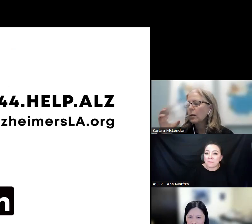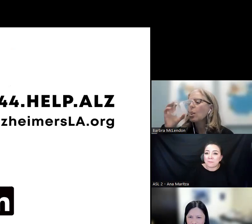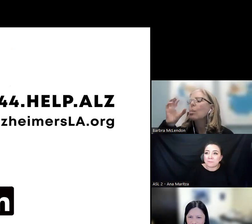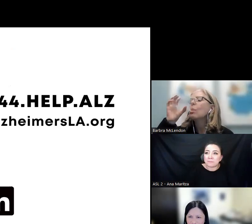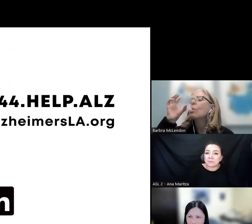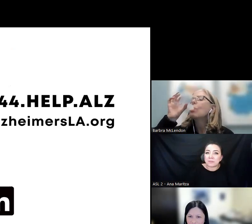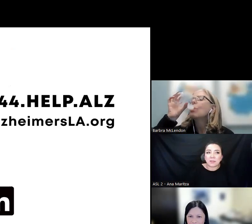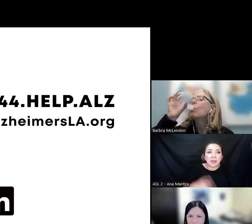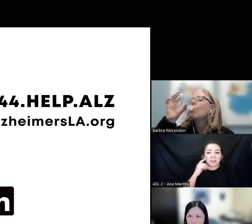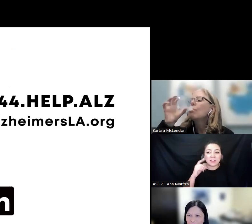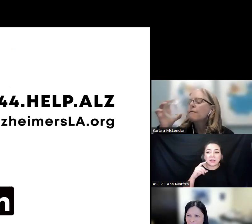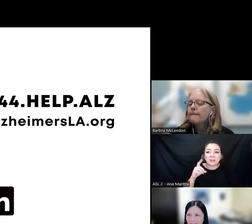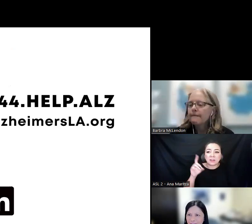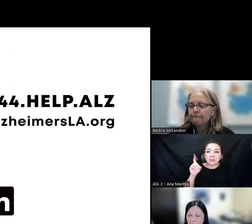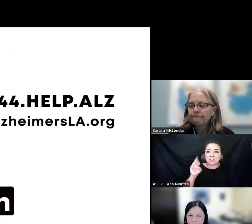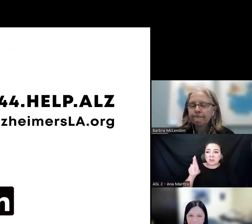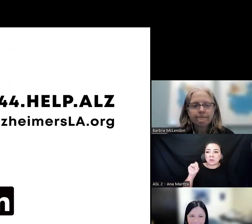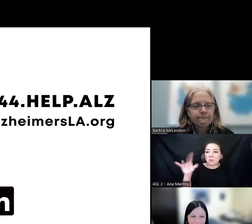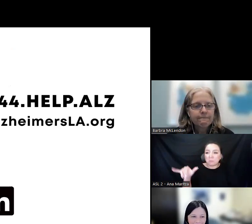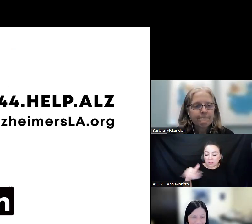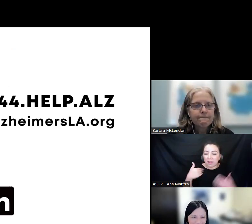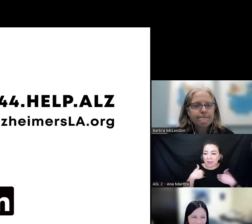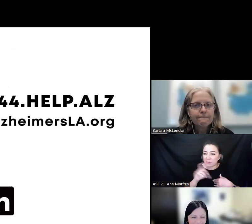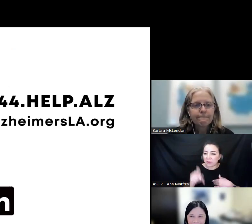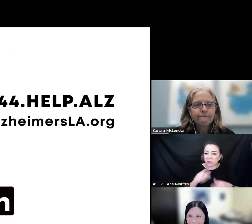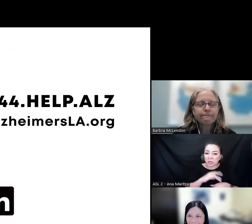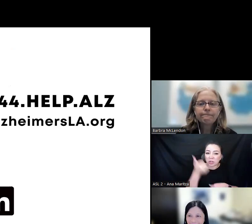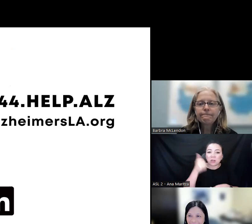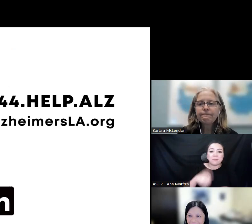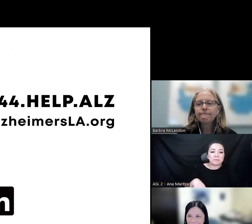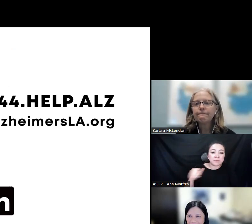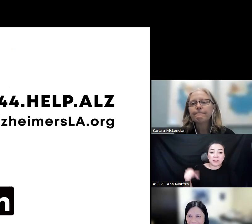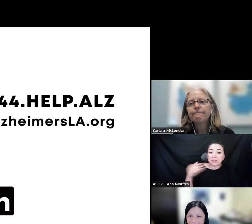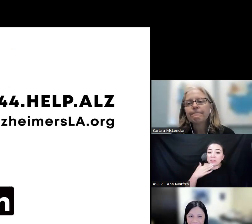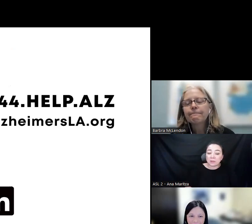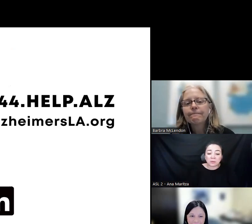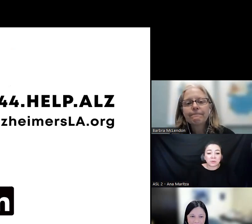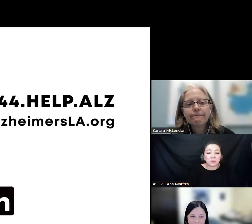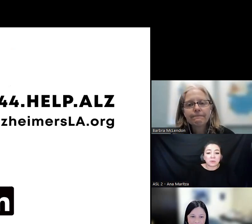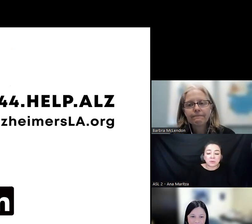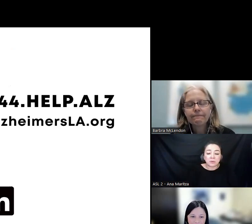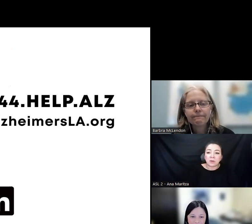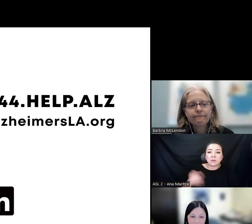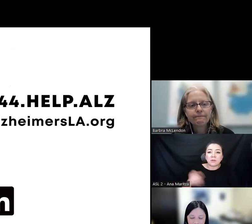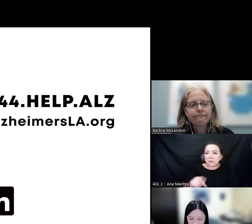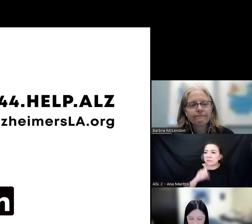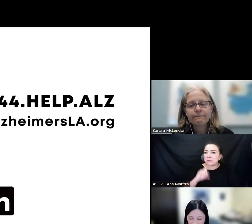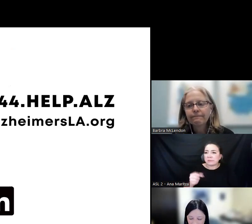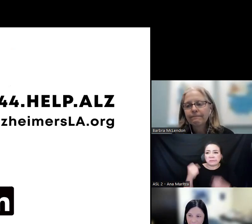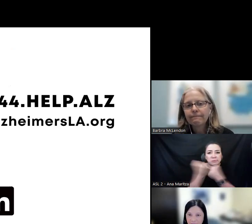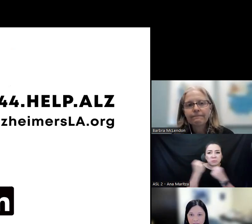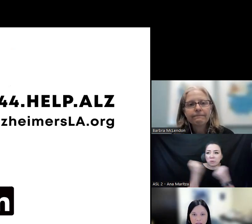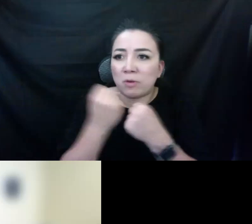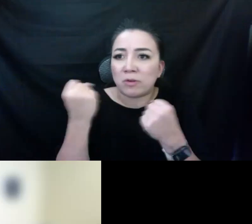I think Dr. Mobley had a question earlier. Did you want to? Yeah, thank you. So I'm just, of course, very supportive of